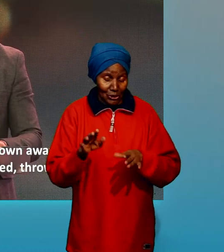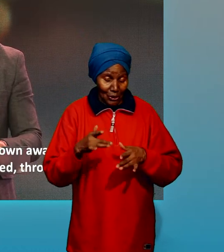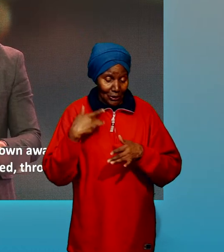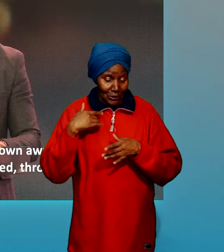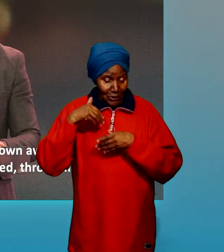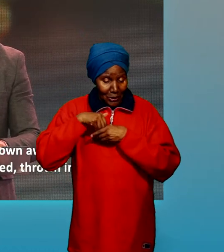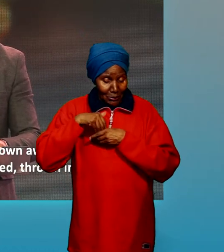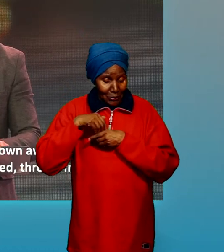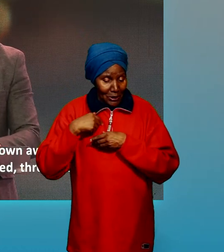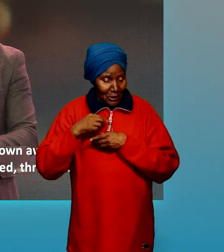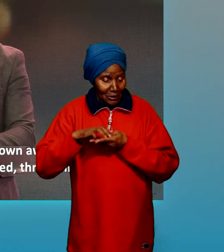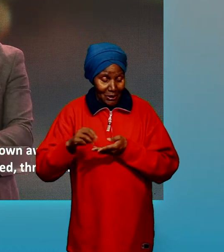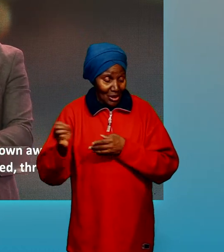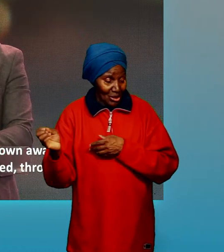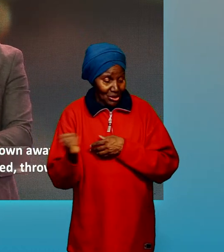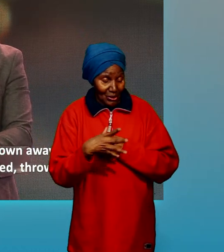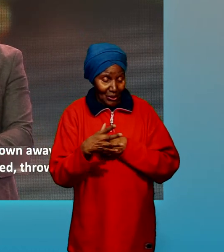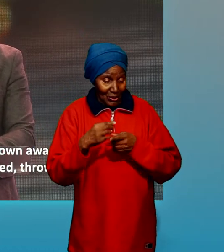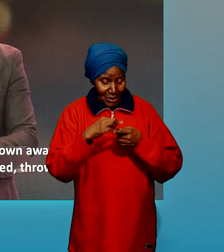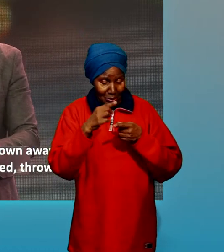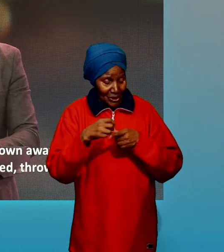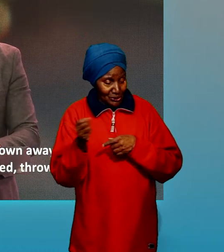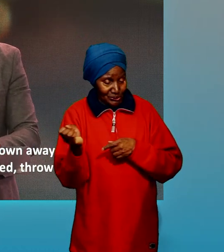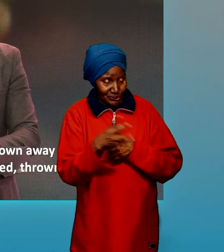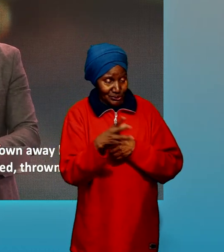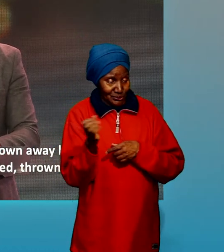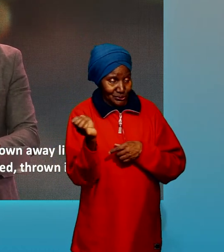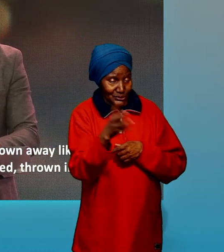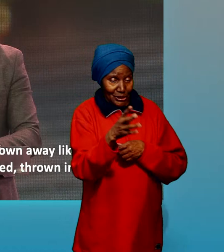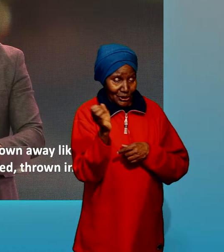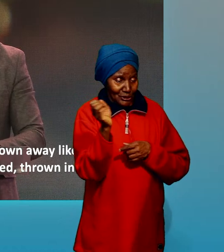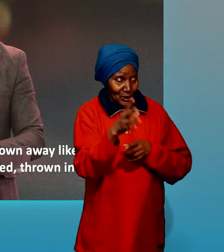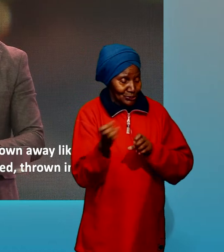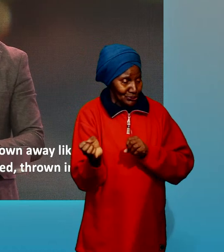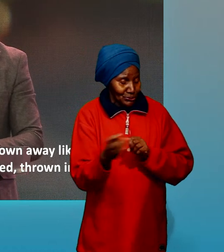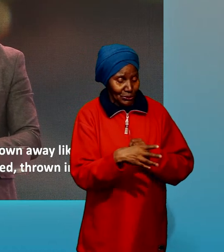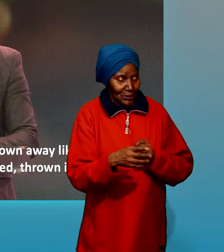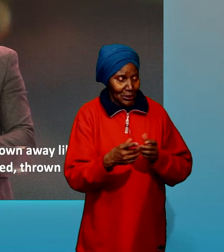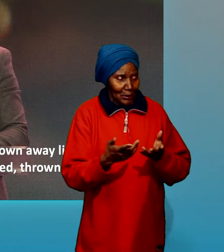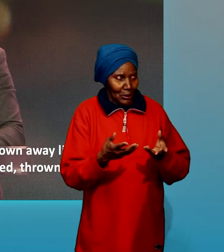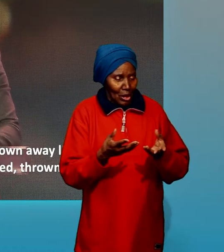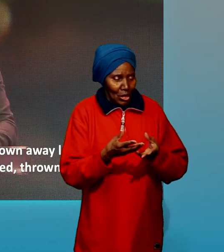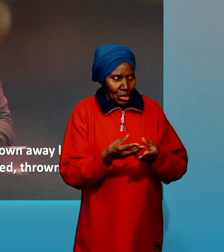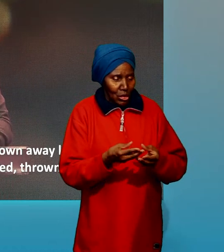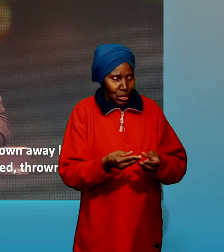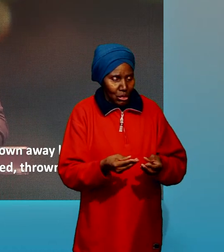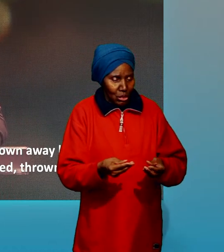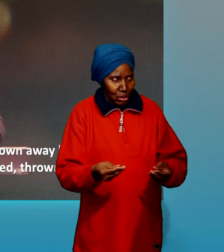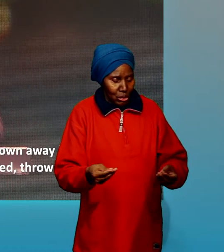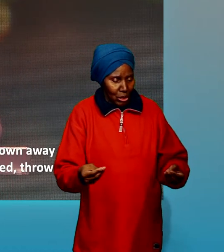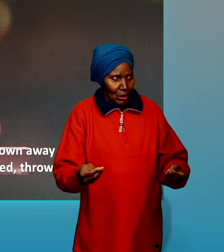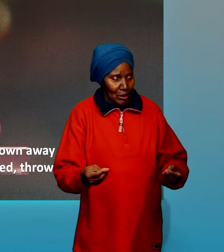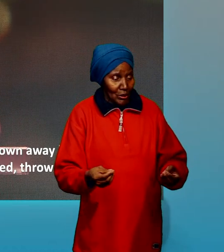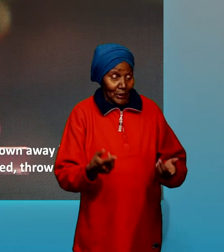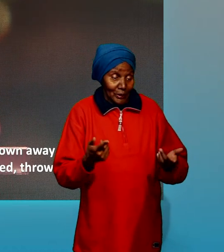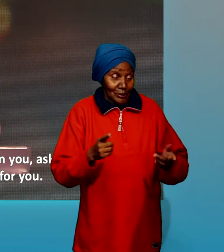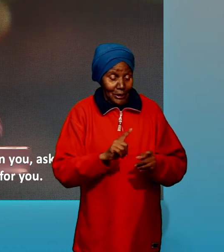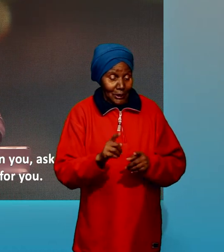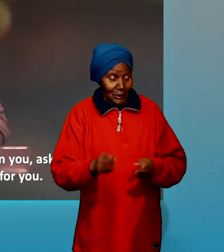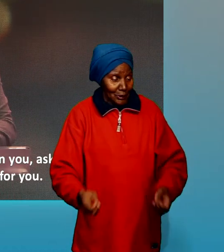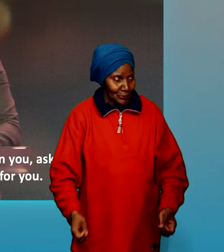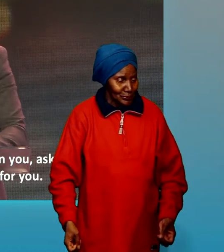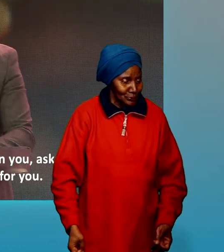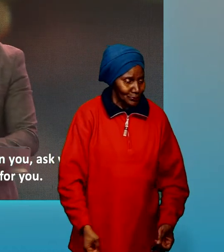is thrown away like a branch and withers, and the branches are gathered, thrown into the fire, and burned. If